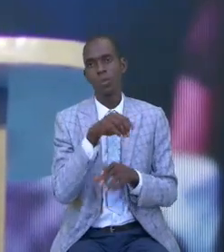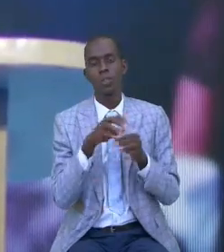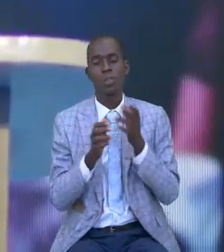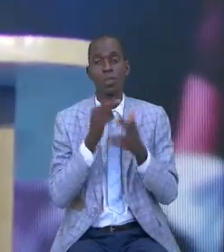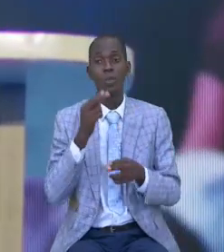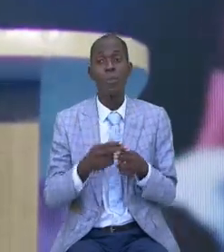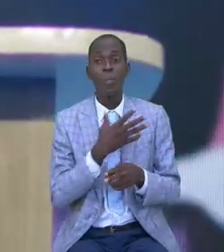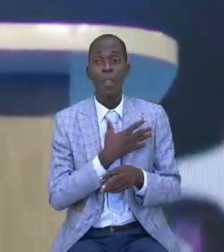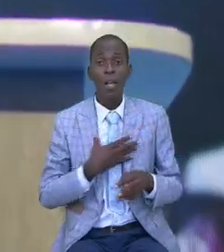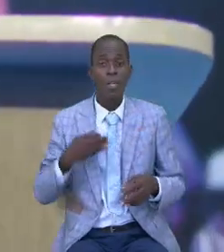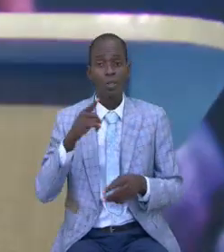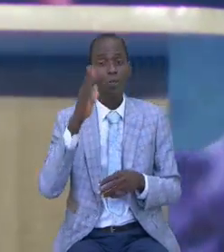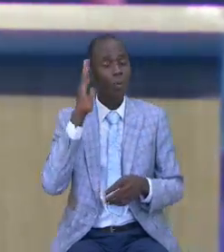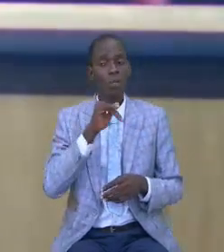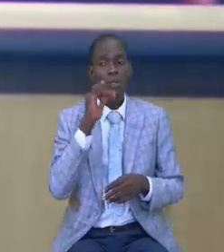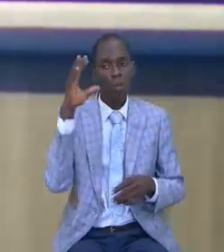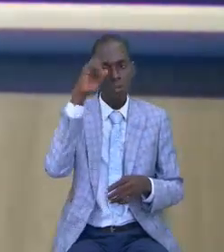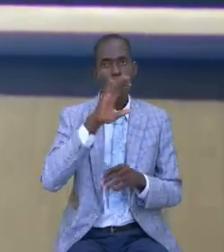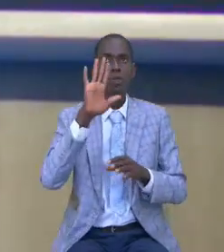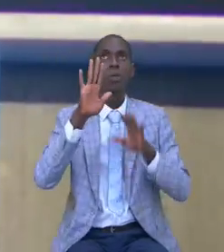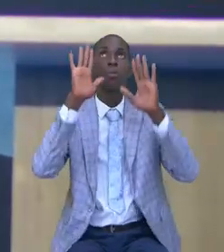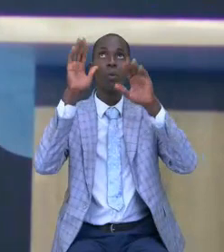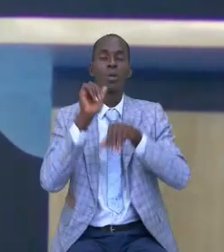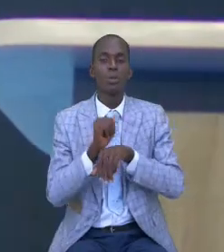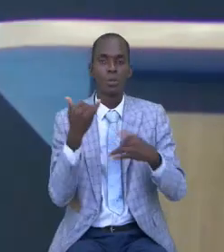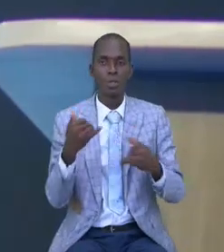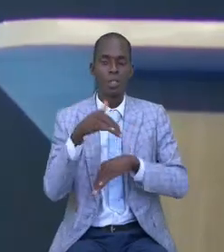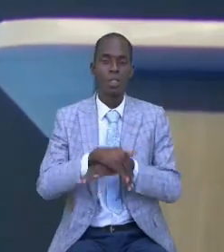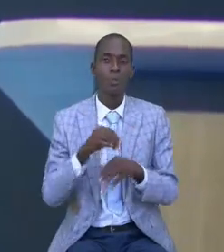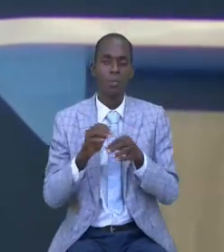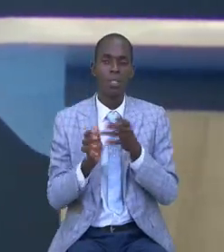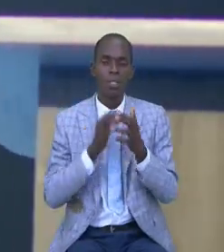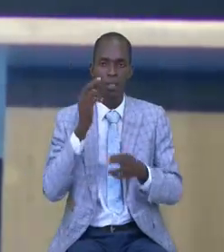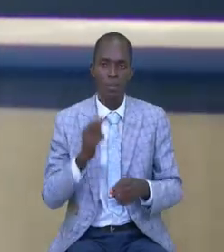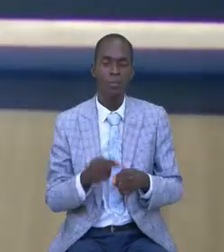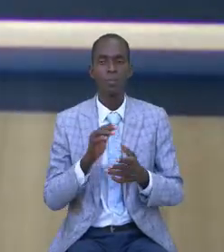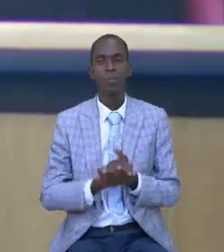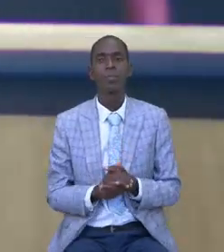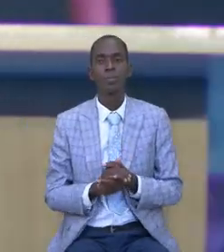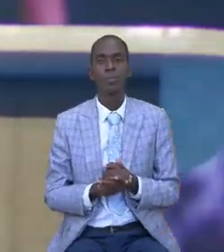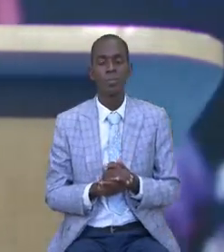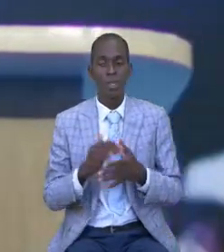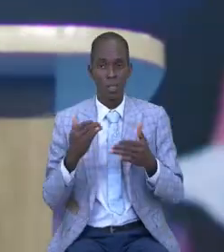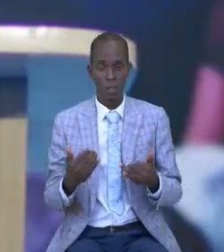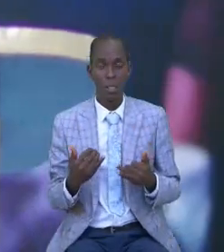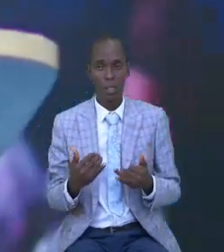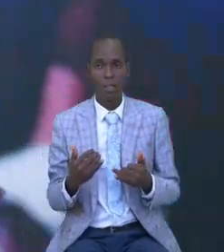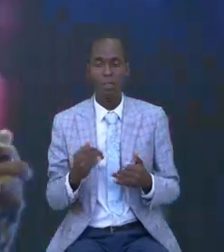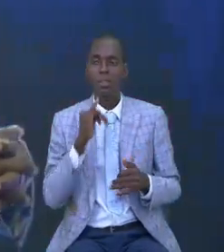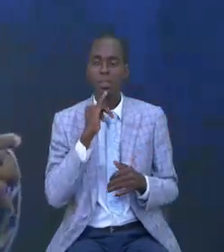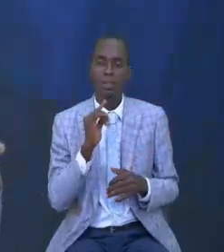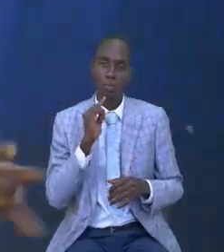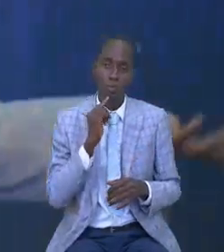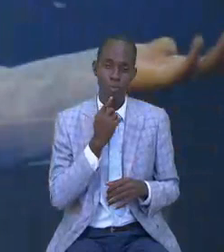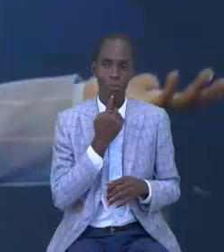miss your miracle tonight, in Jesus' name. Heads bowed, eyes